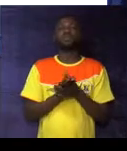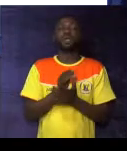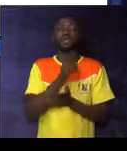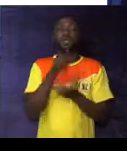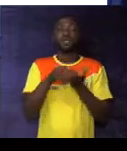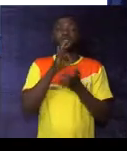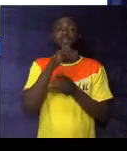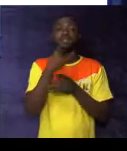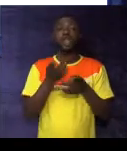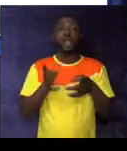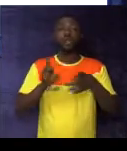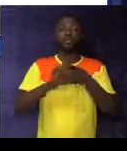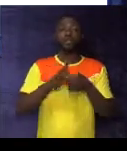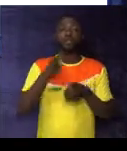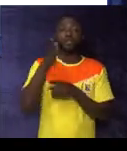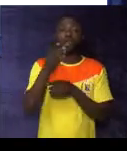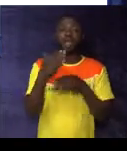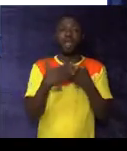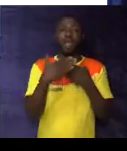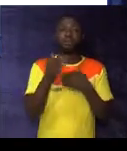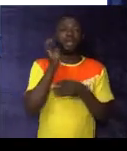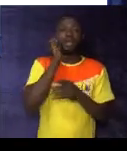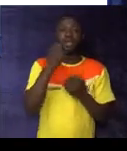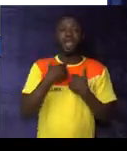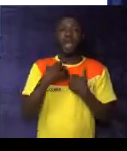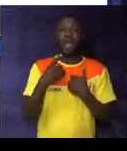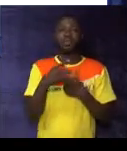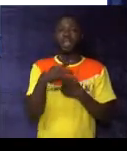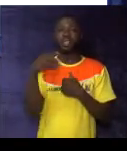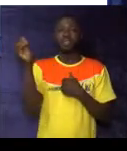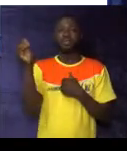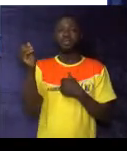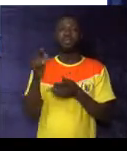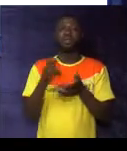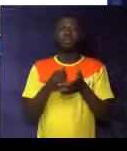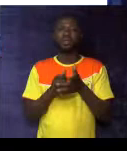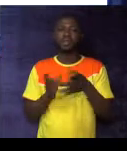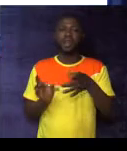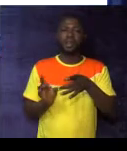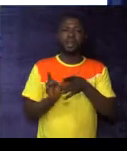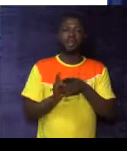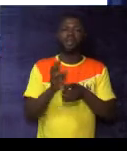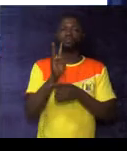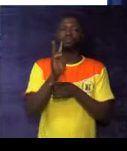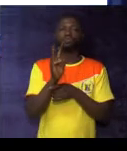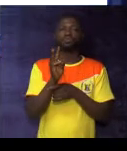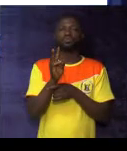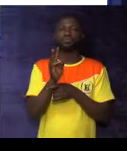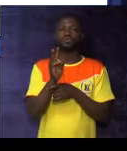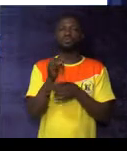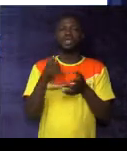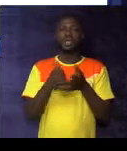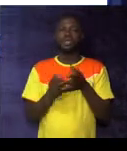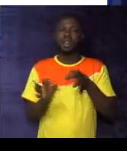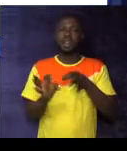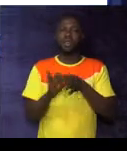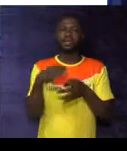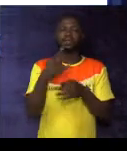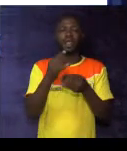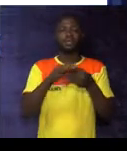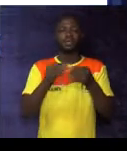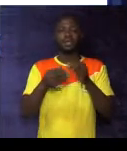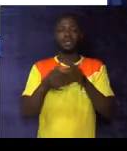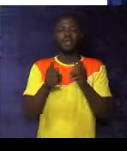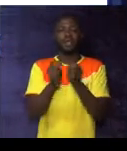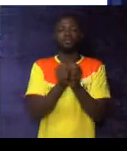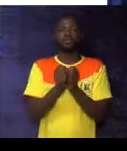After. This is the conjunction here. After he had left. It's linked to it's